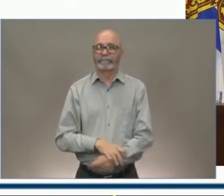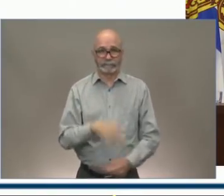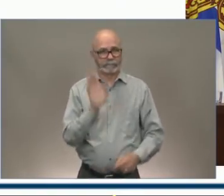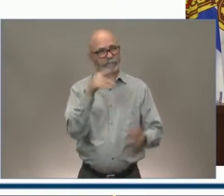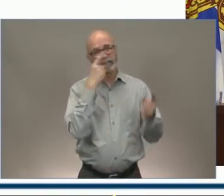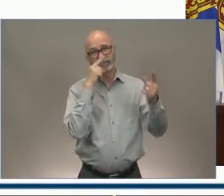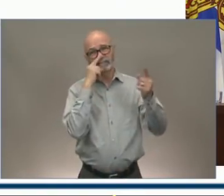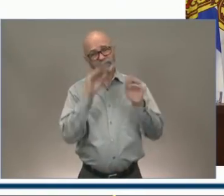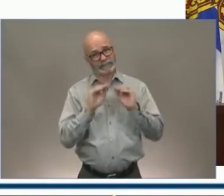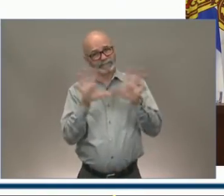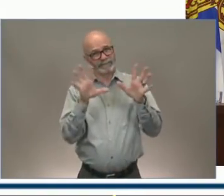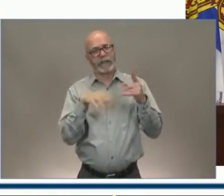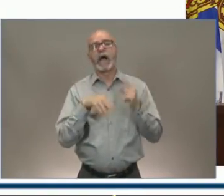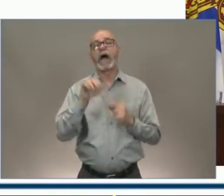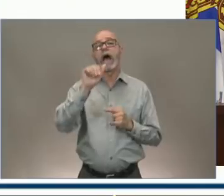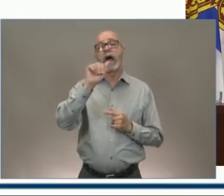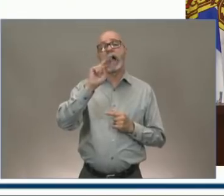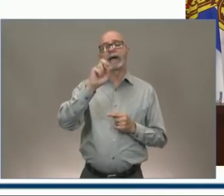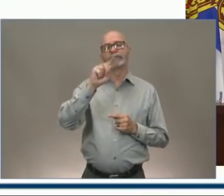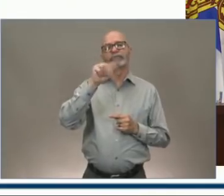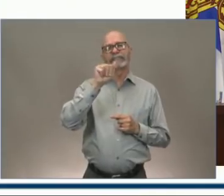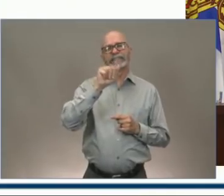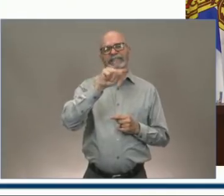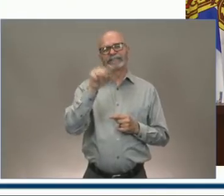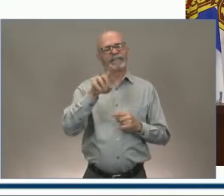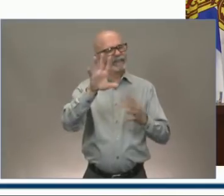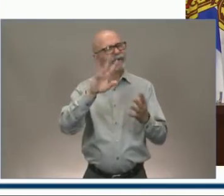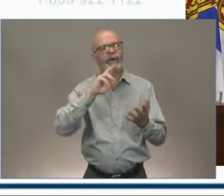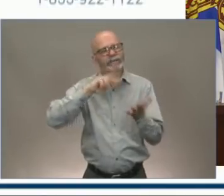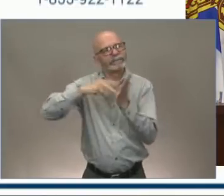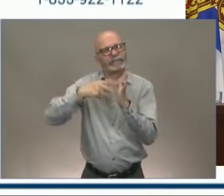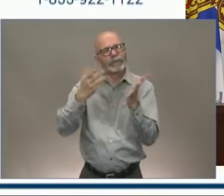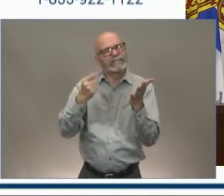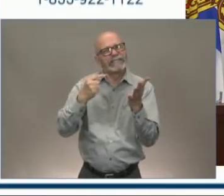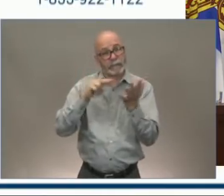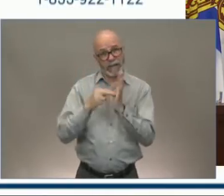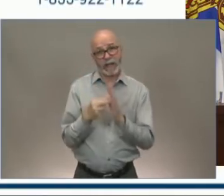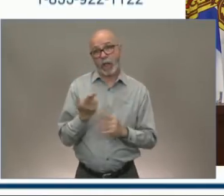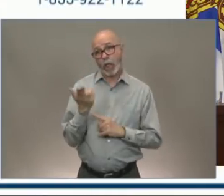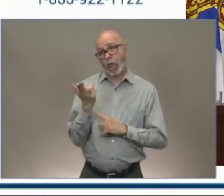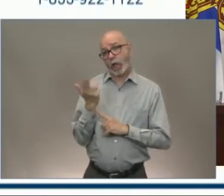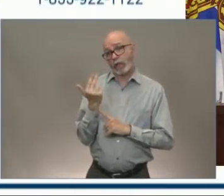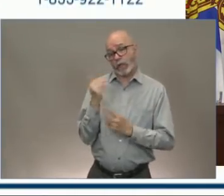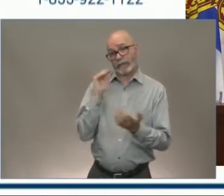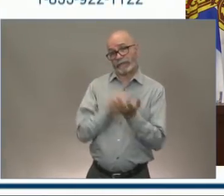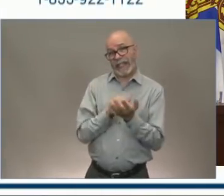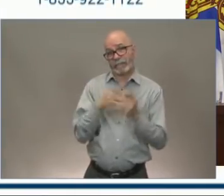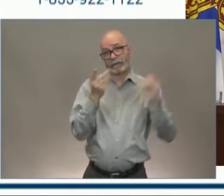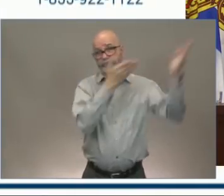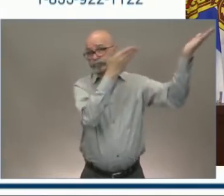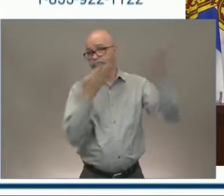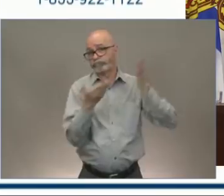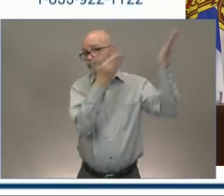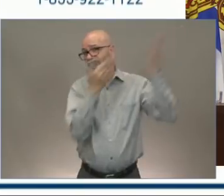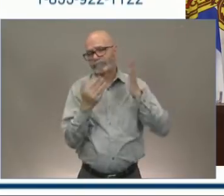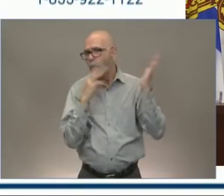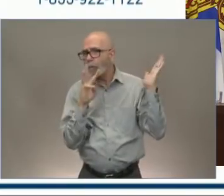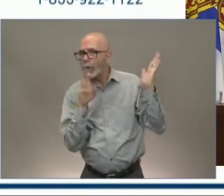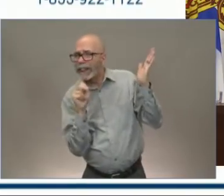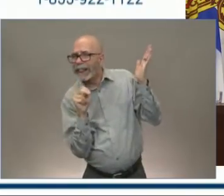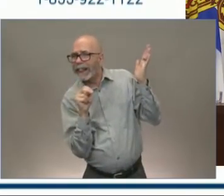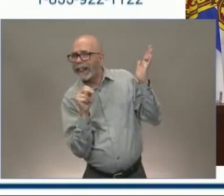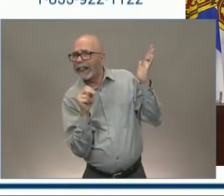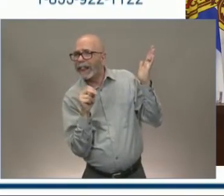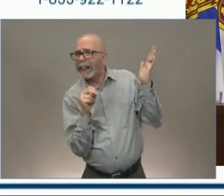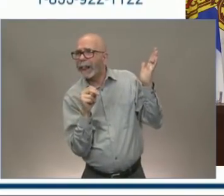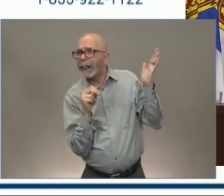still confused. So we're getting the 13,000 doses. When are we expected to get them? And